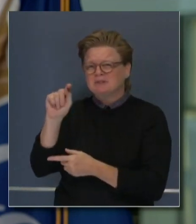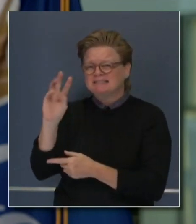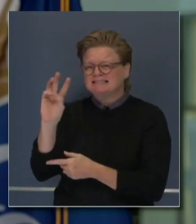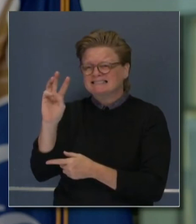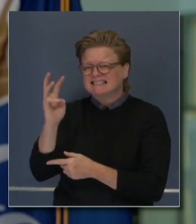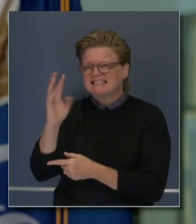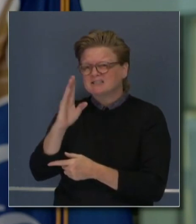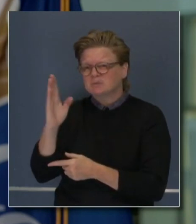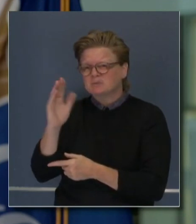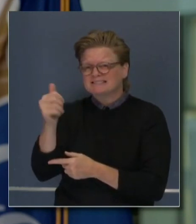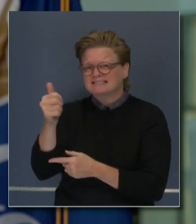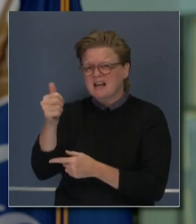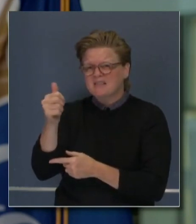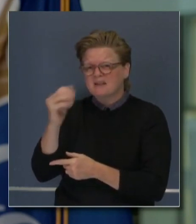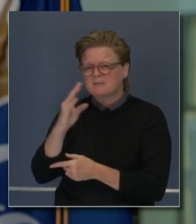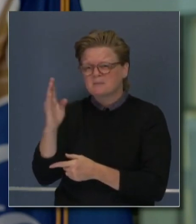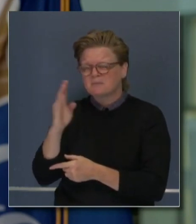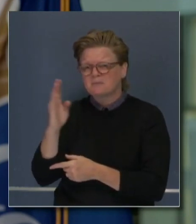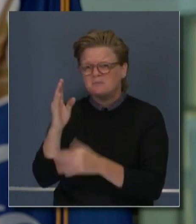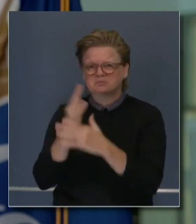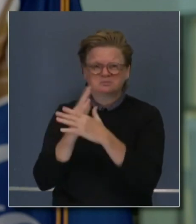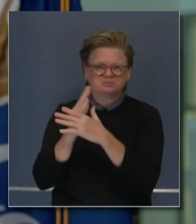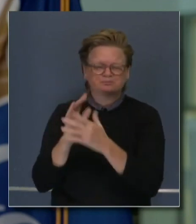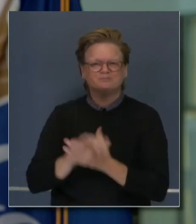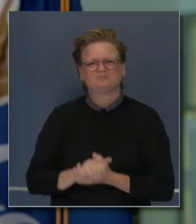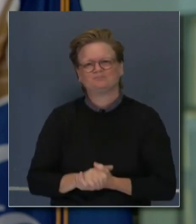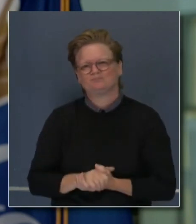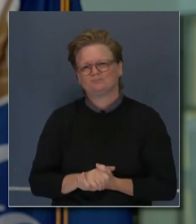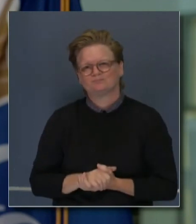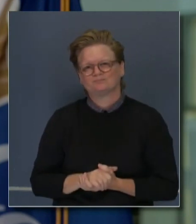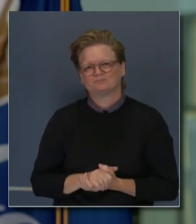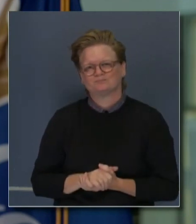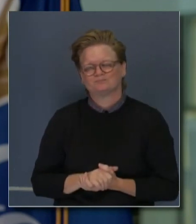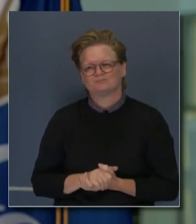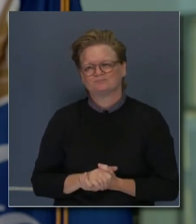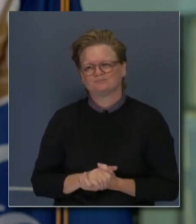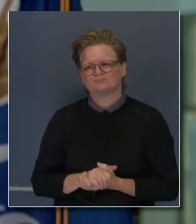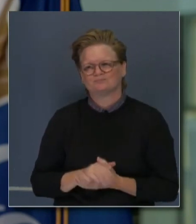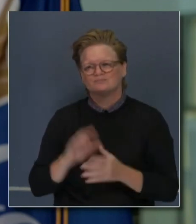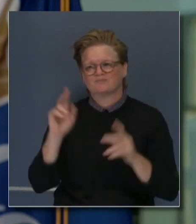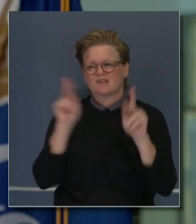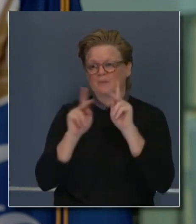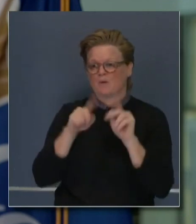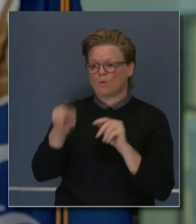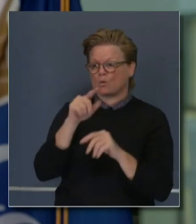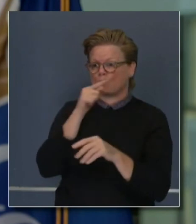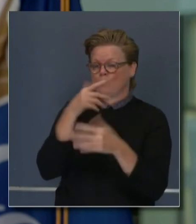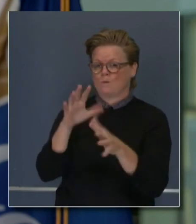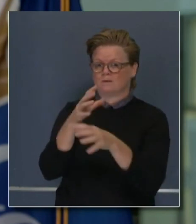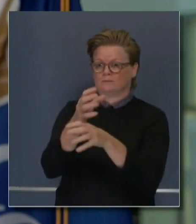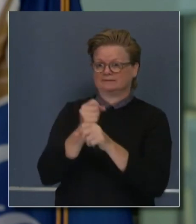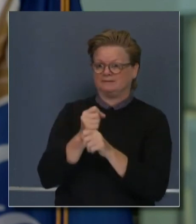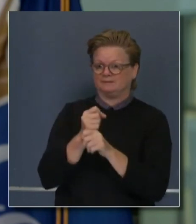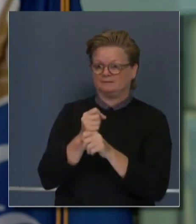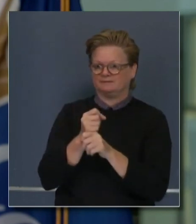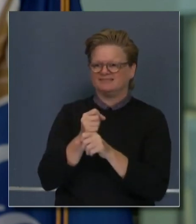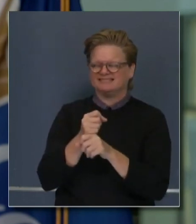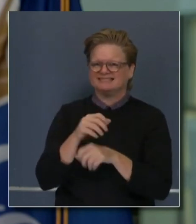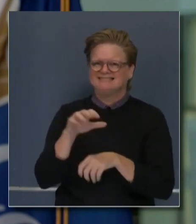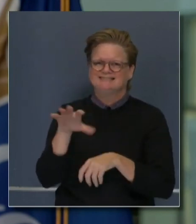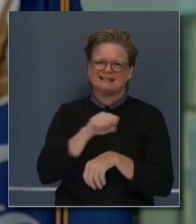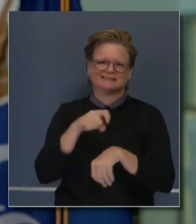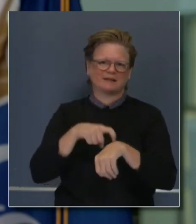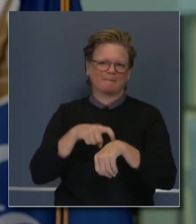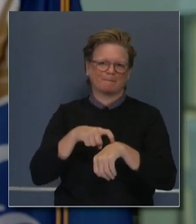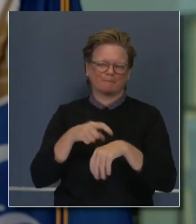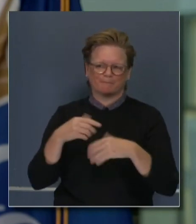that's roughly the period of time to which those checks will be made available. It's a process that goes back and forth with the